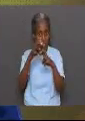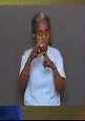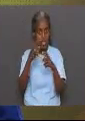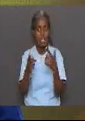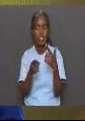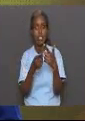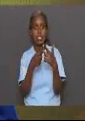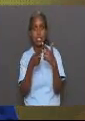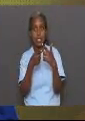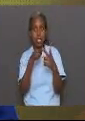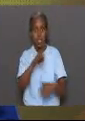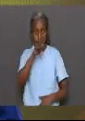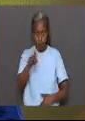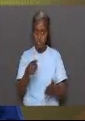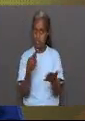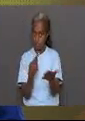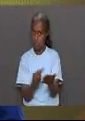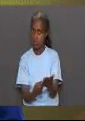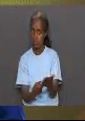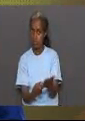The second question is this.